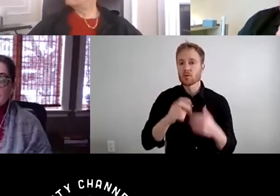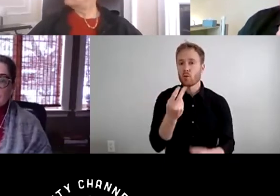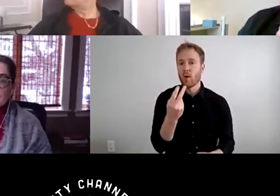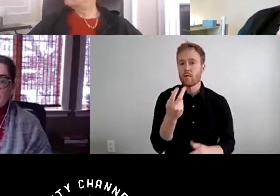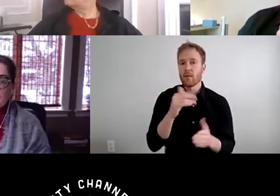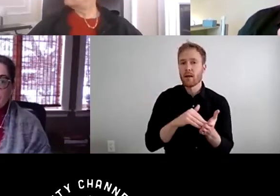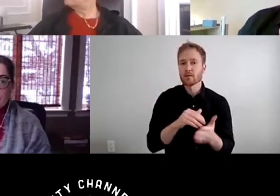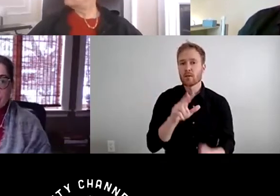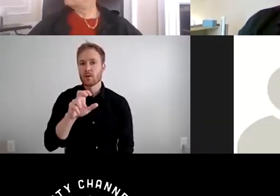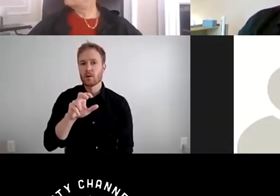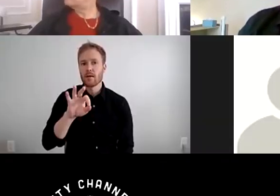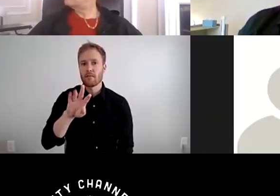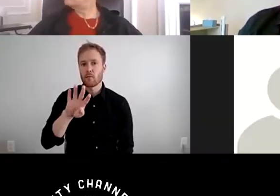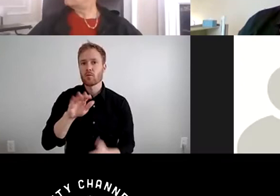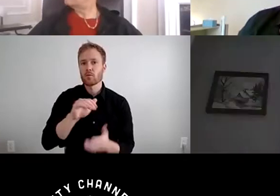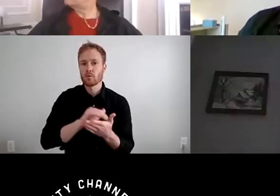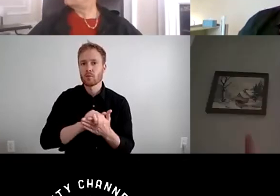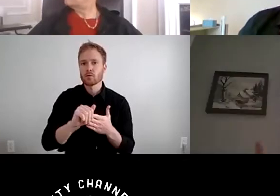$12,394.